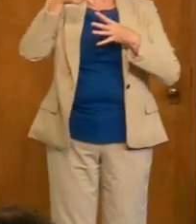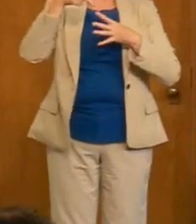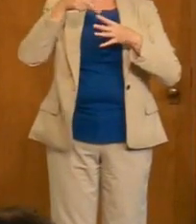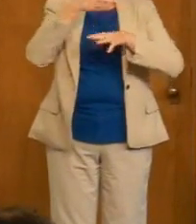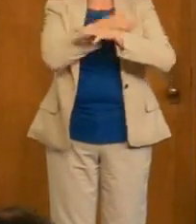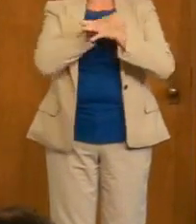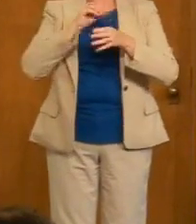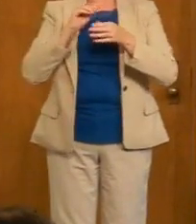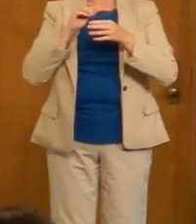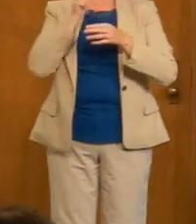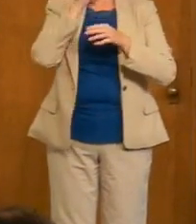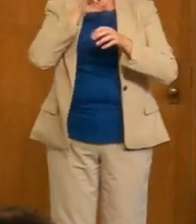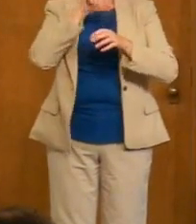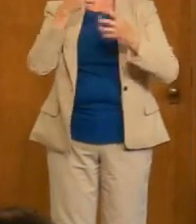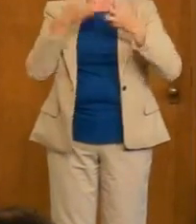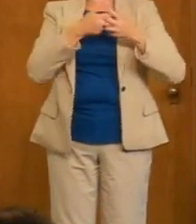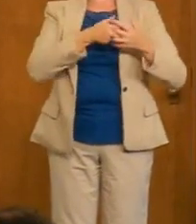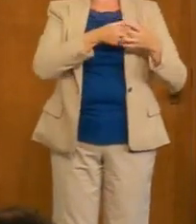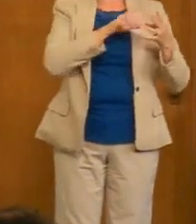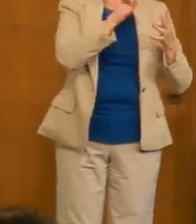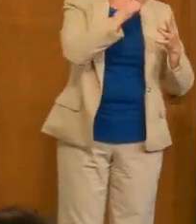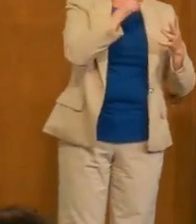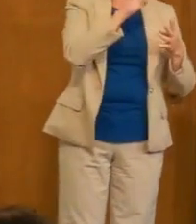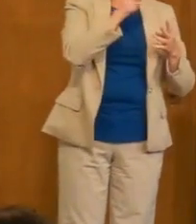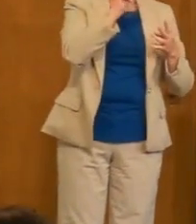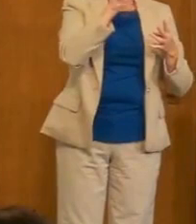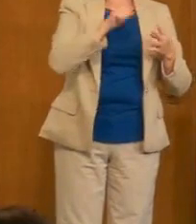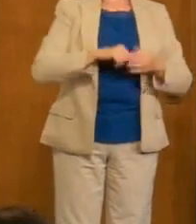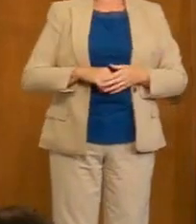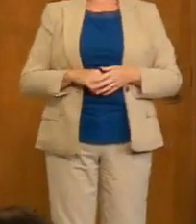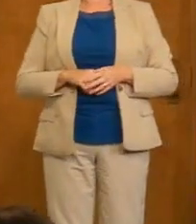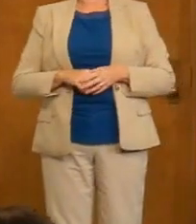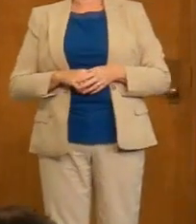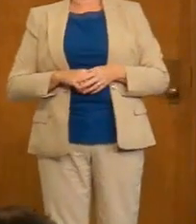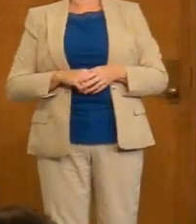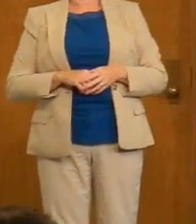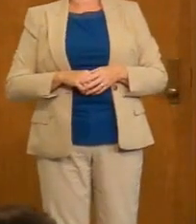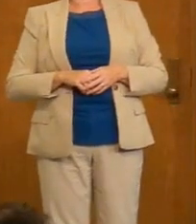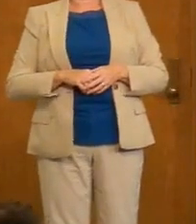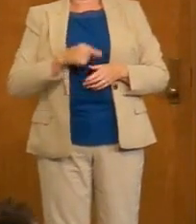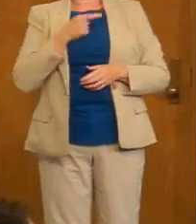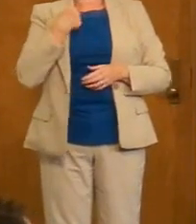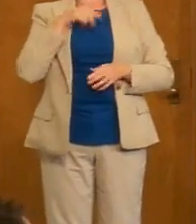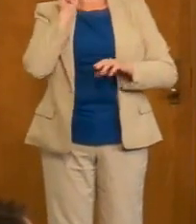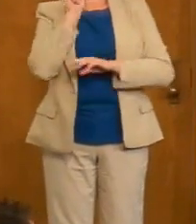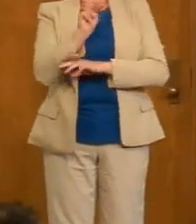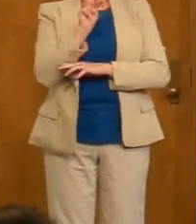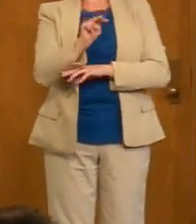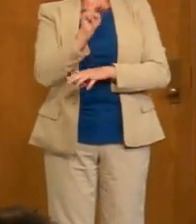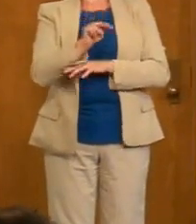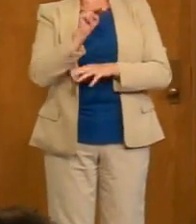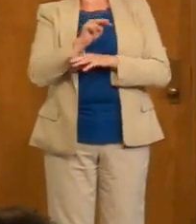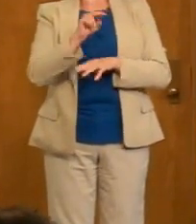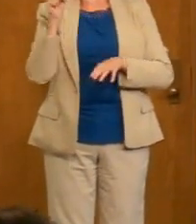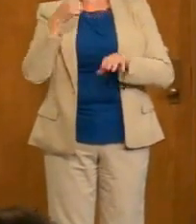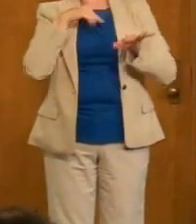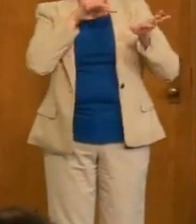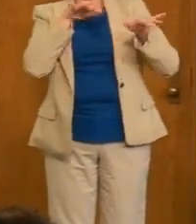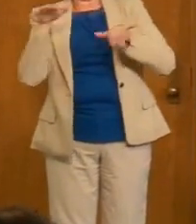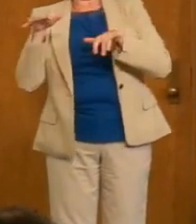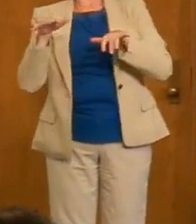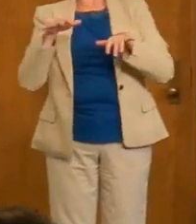minimize the likelihood of infection inter-facility and people bringing that in, but also the flexibility to use surge